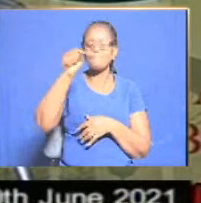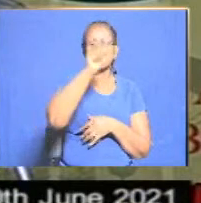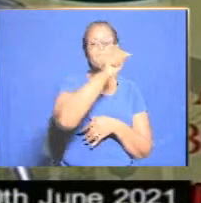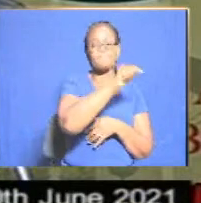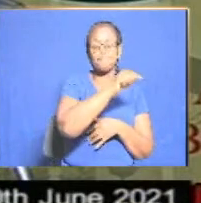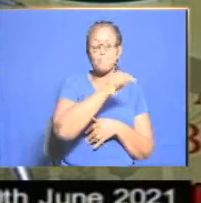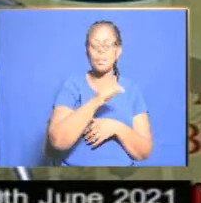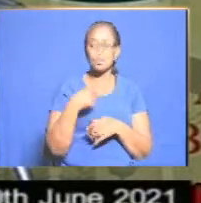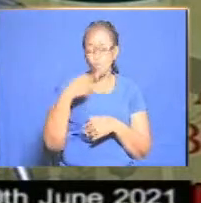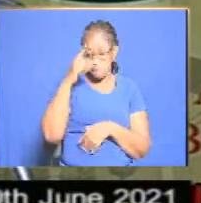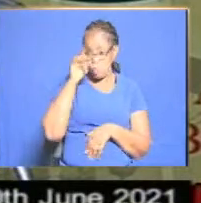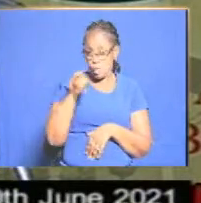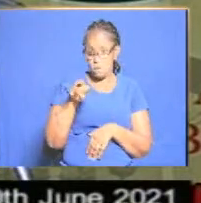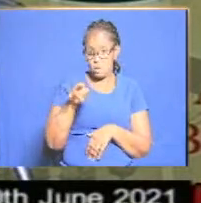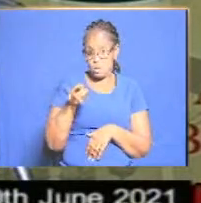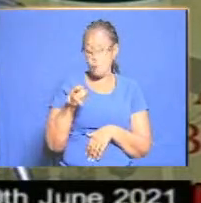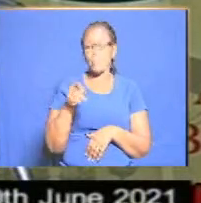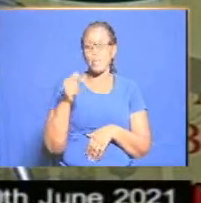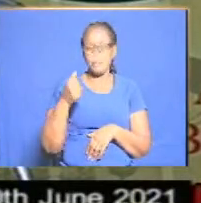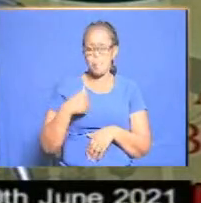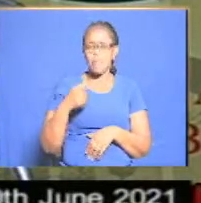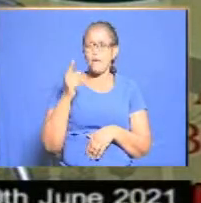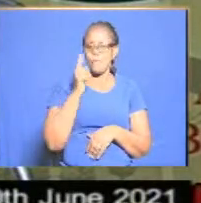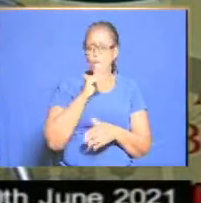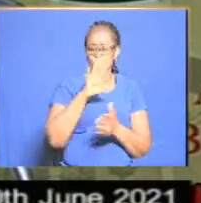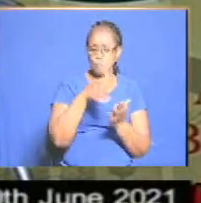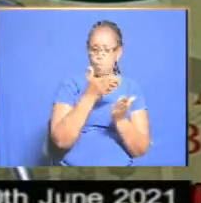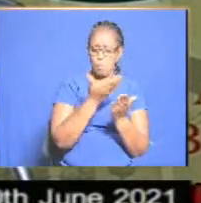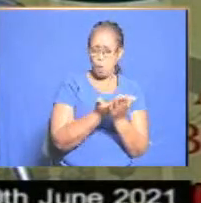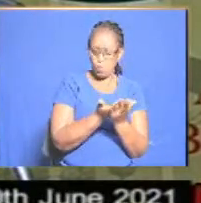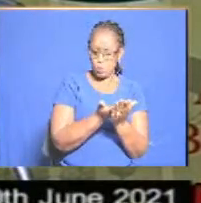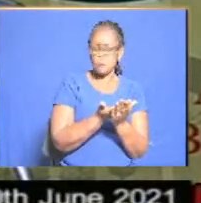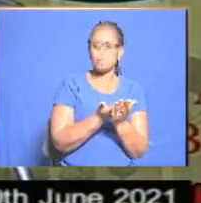Towards this end, Mr. Speaker, I have proposed an allocation of